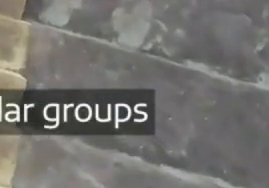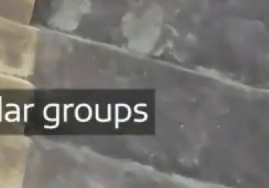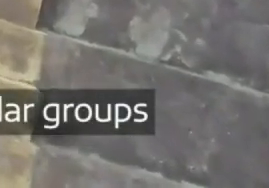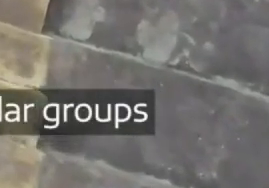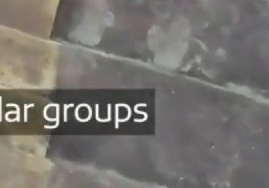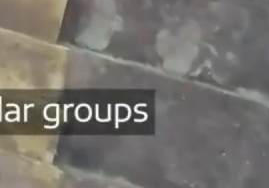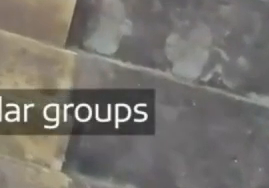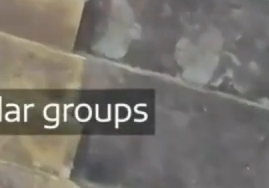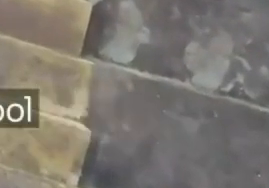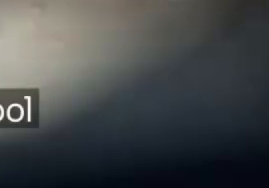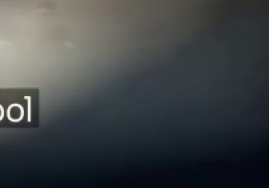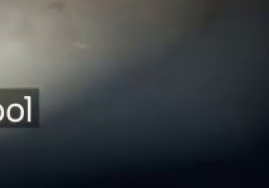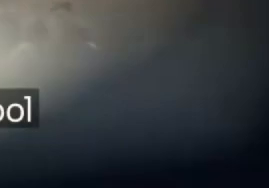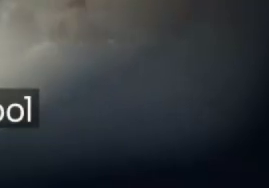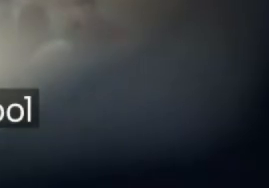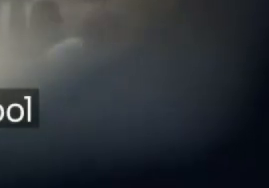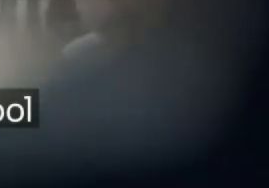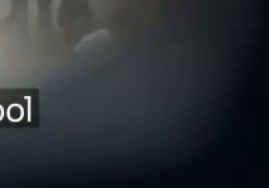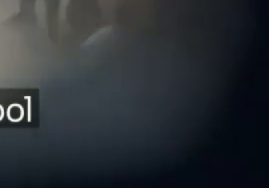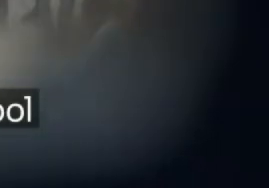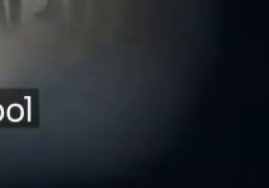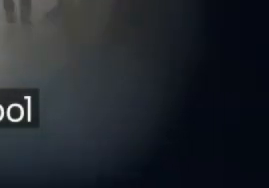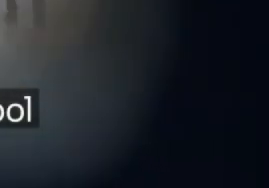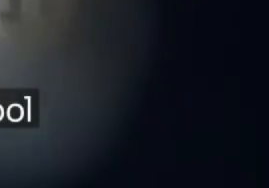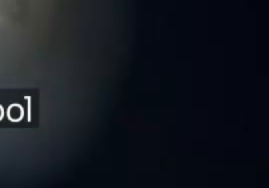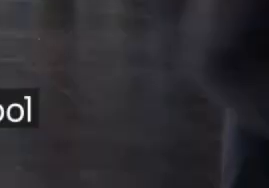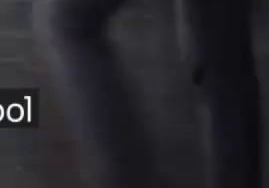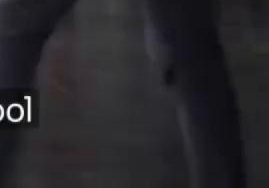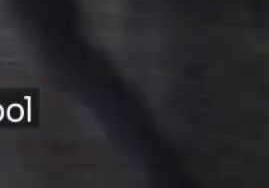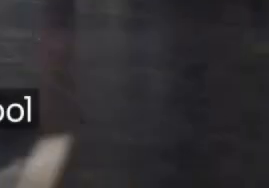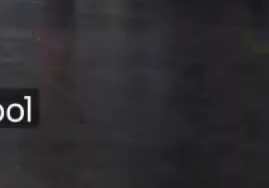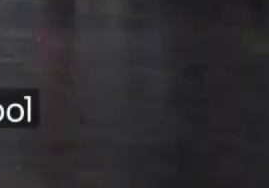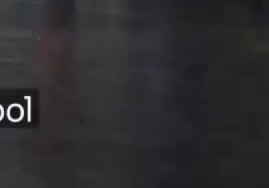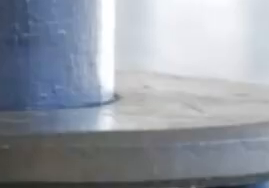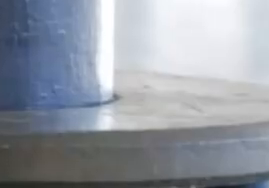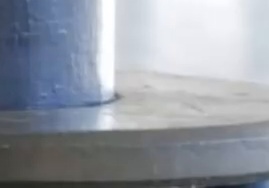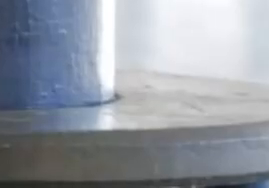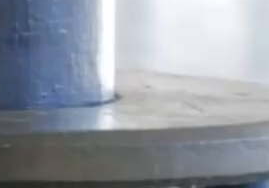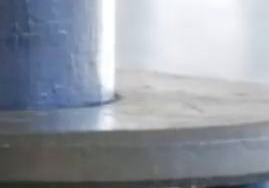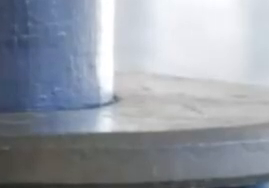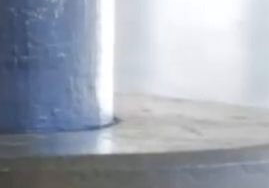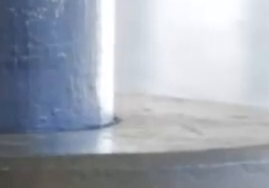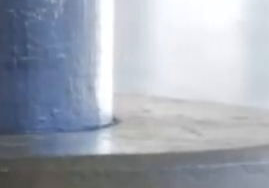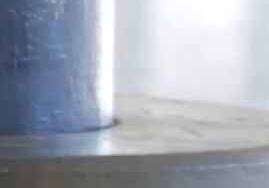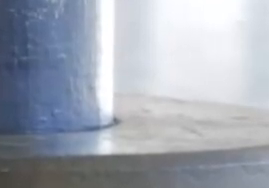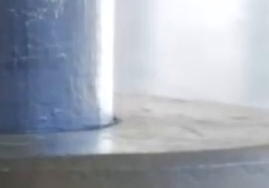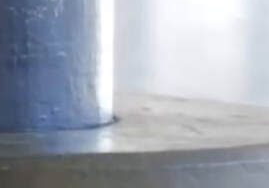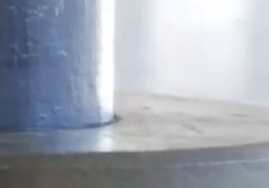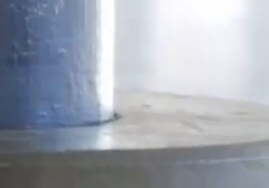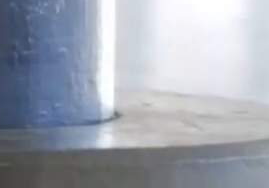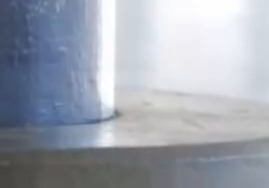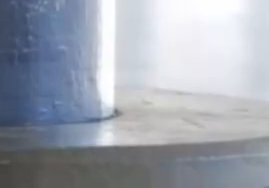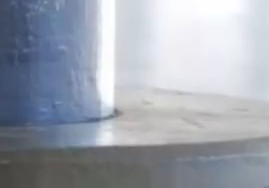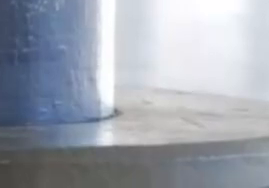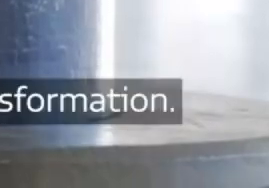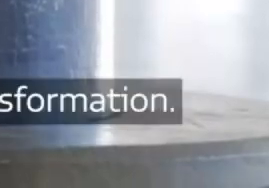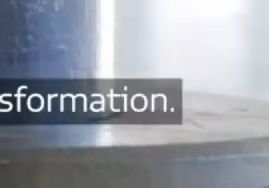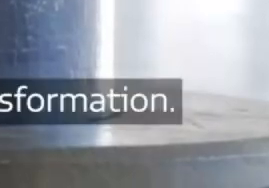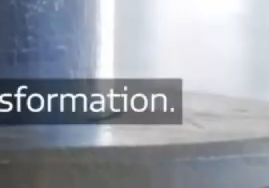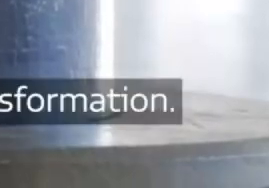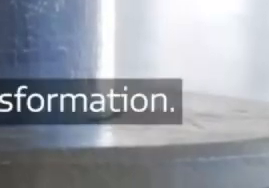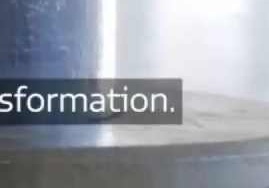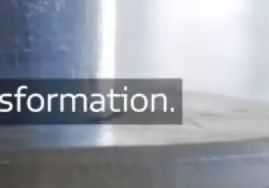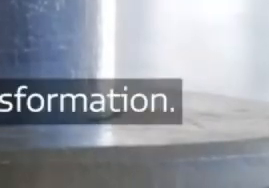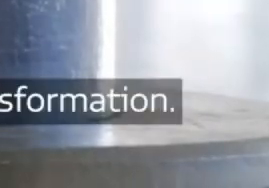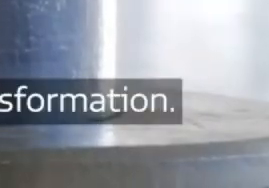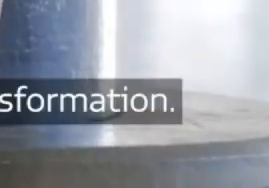about particular groups to ensure that all children feel welcome in school and have the chance to thrive. We believe